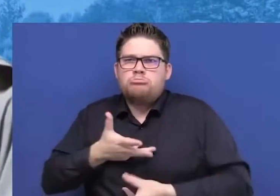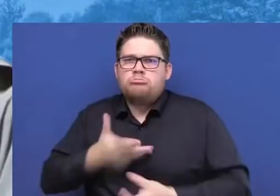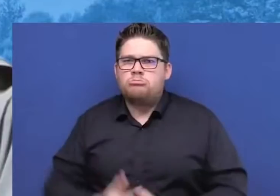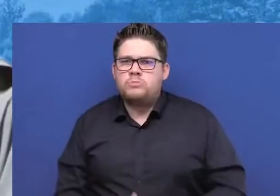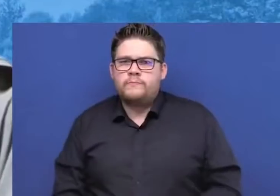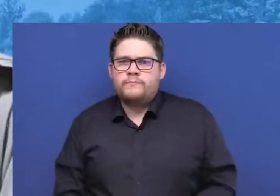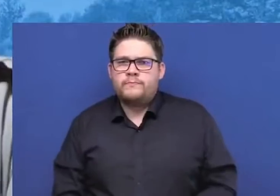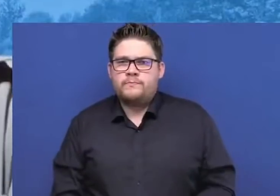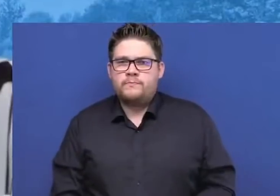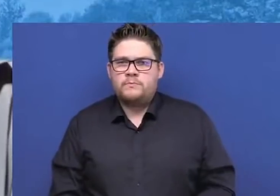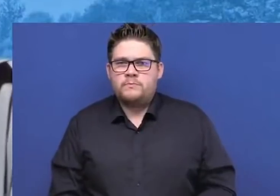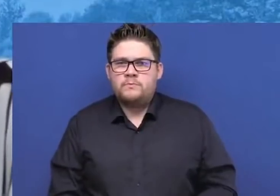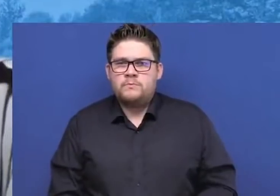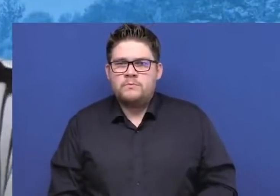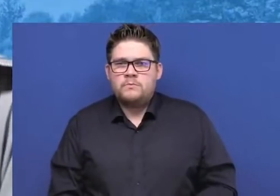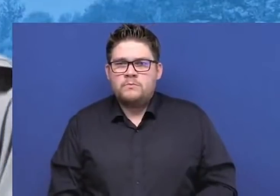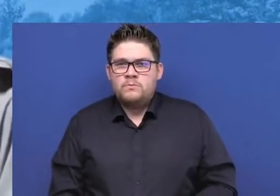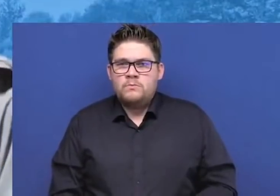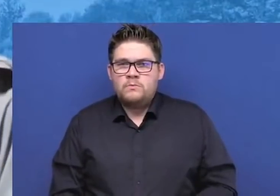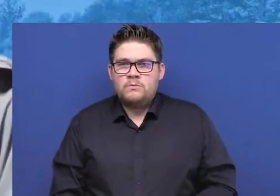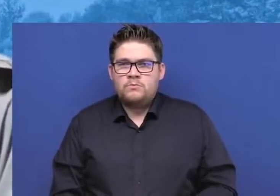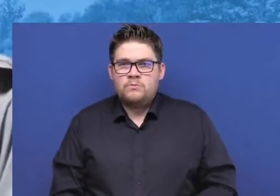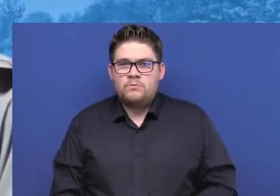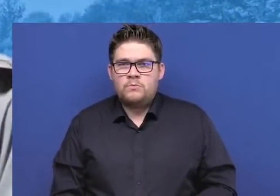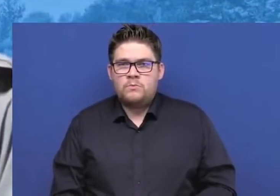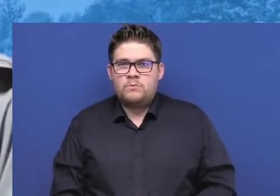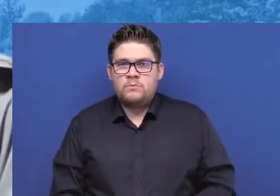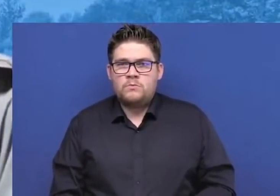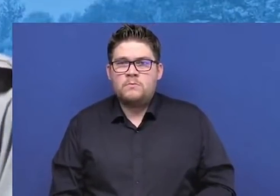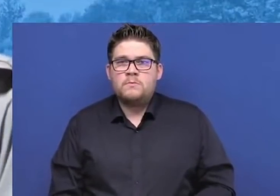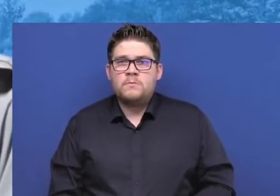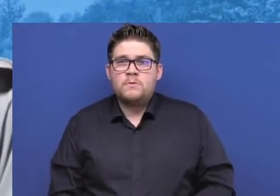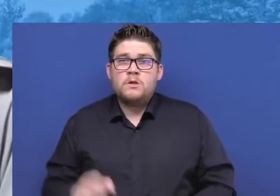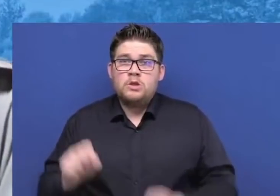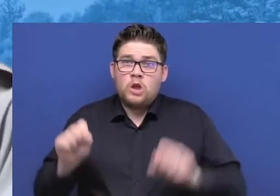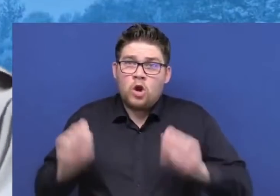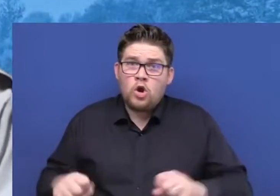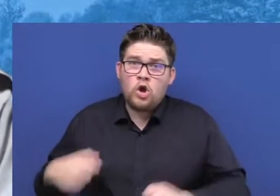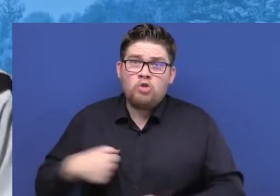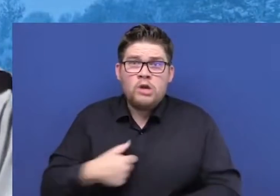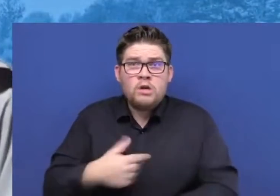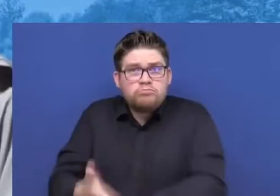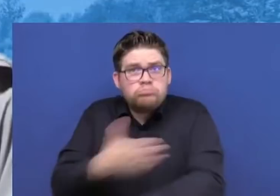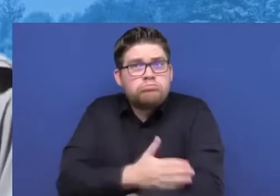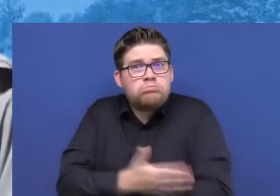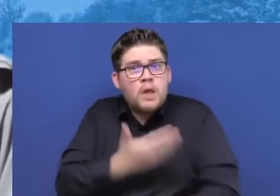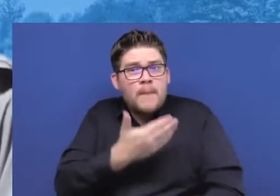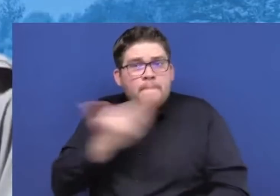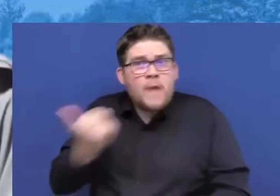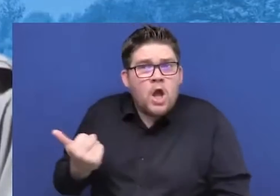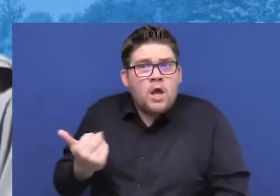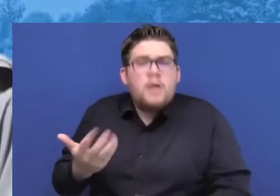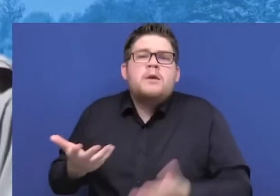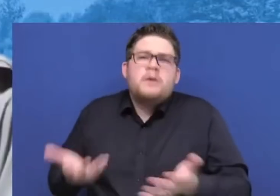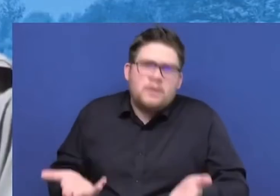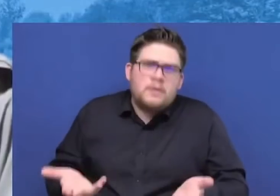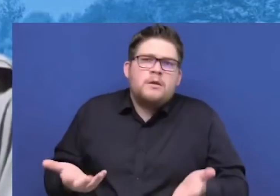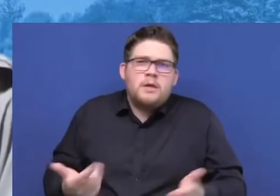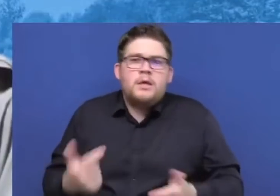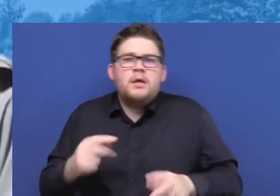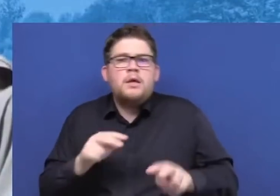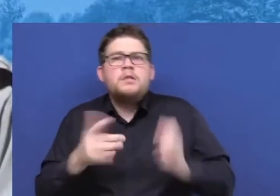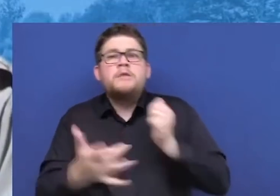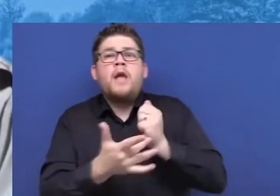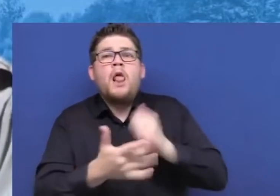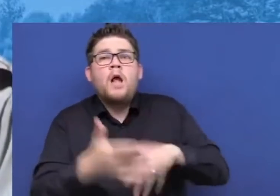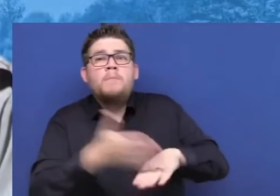place and some of the work we're doing around the technology, we're going to continue to look at that. We've also established a research and innovation division